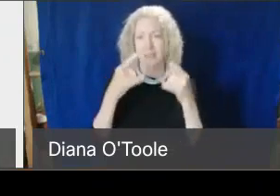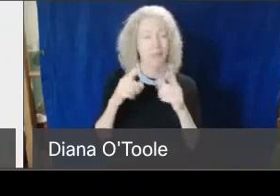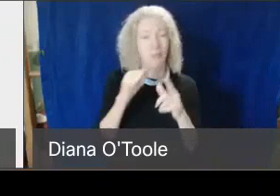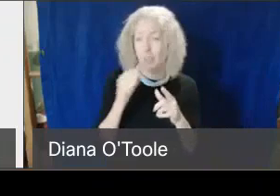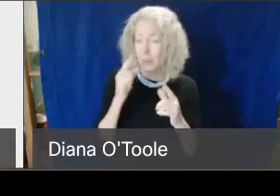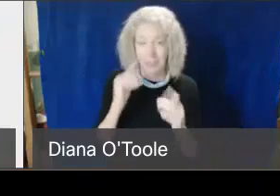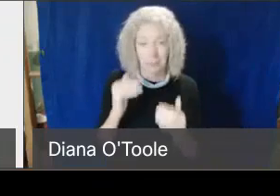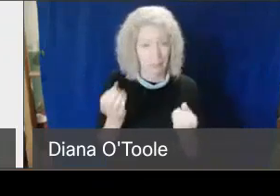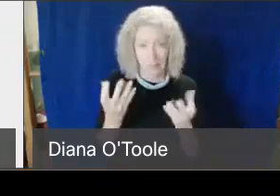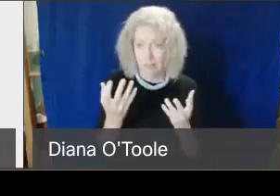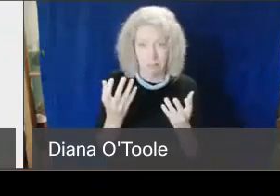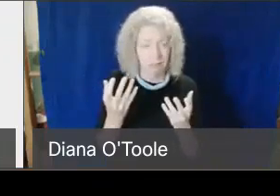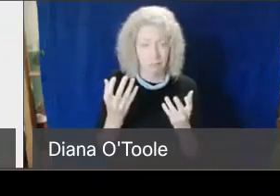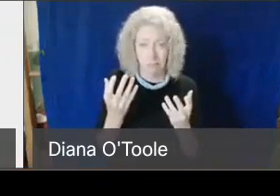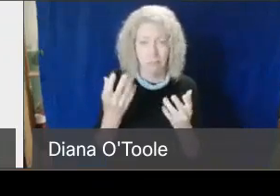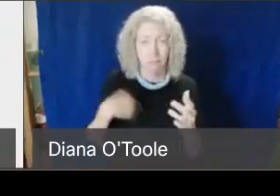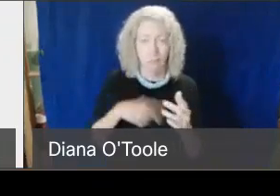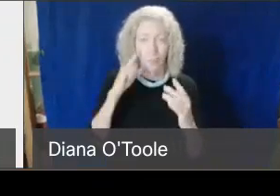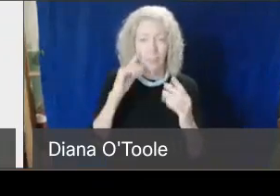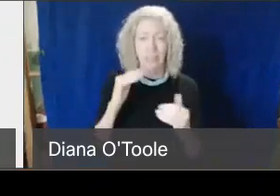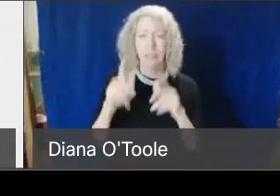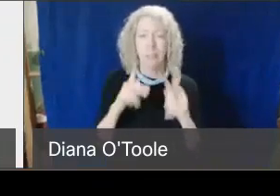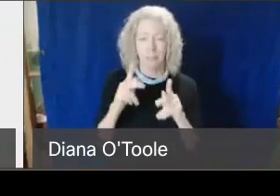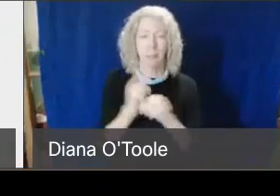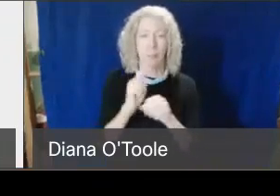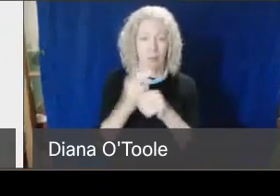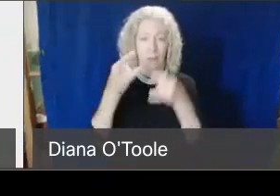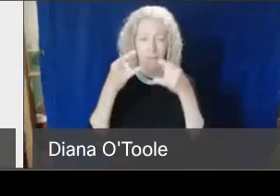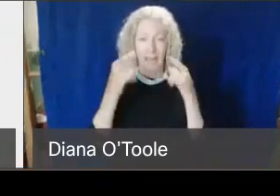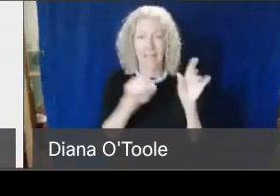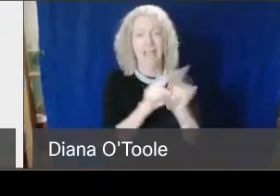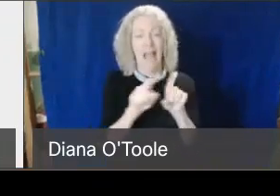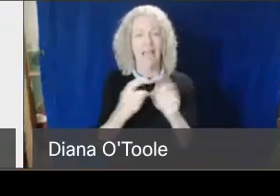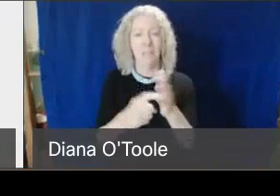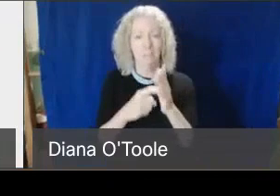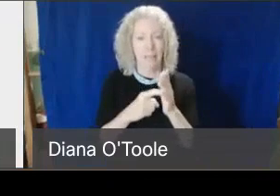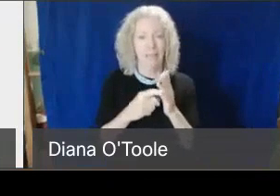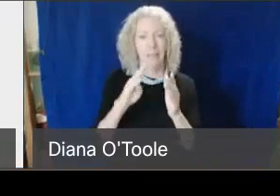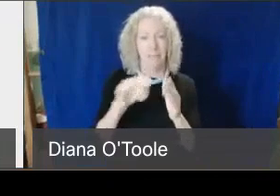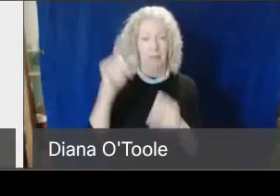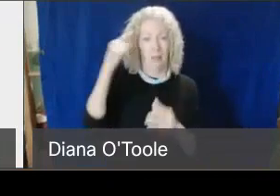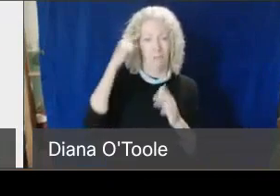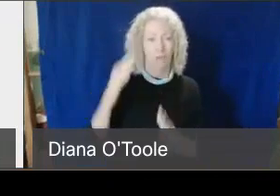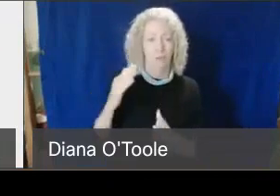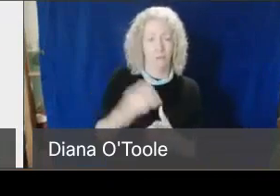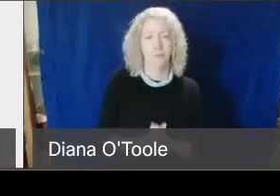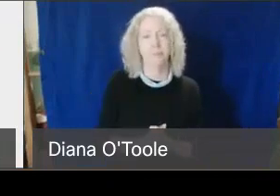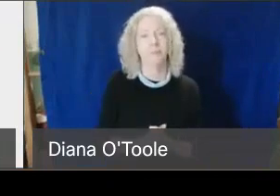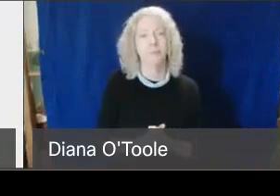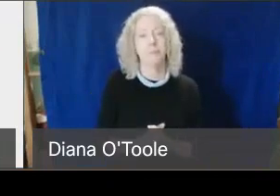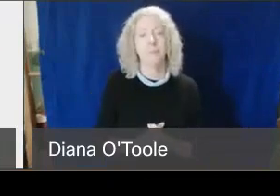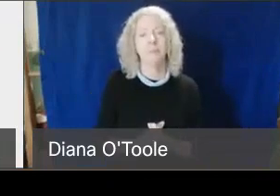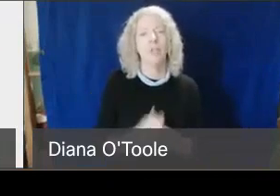We're expecting people to wear masks as mandated by the government. Social distancing is